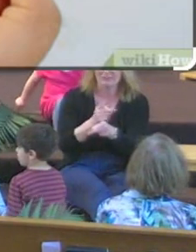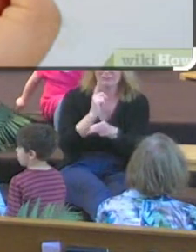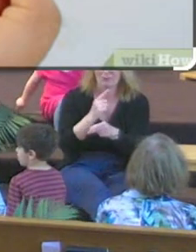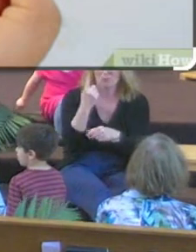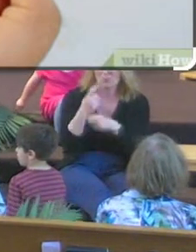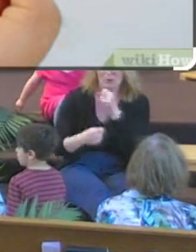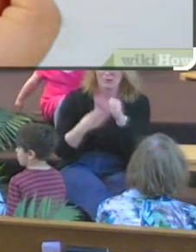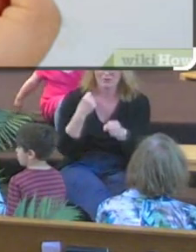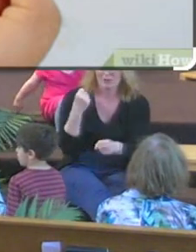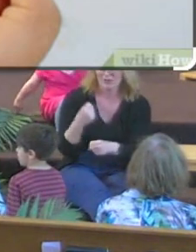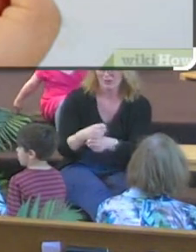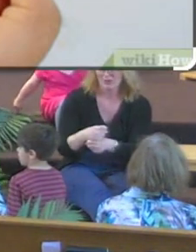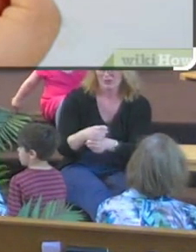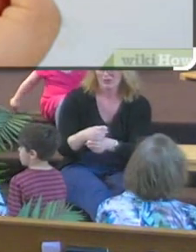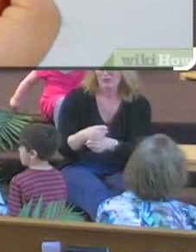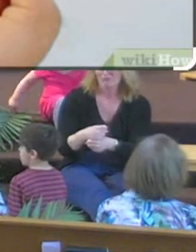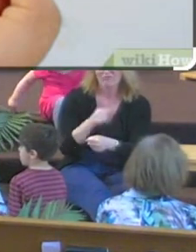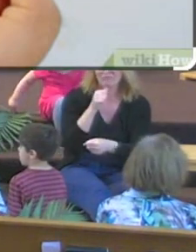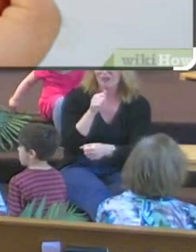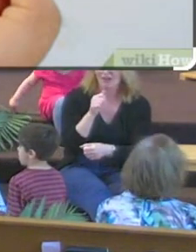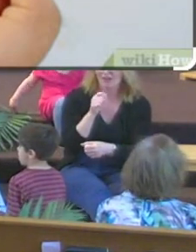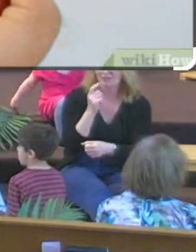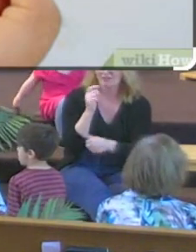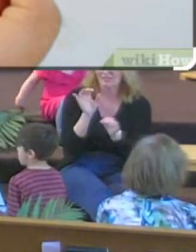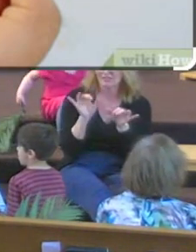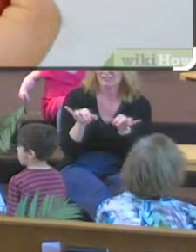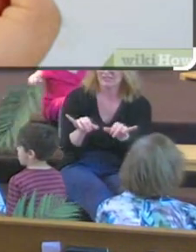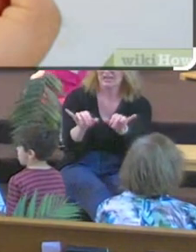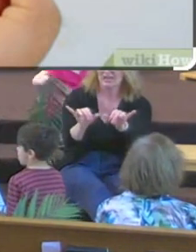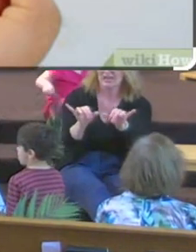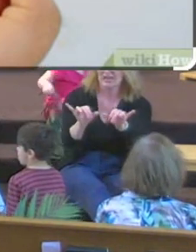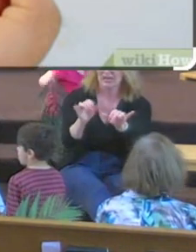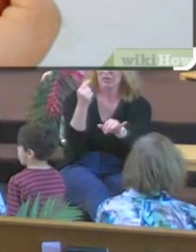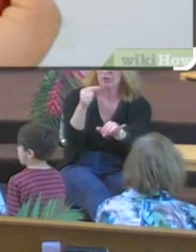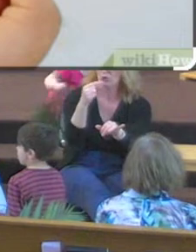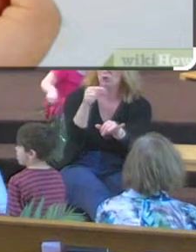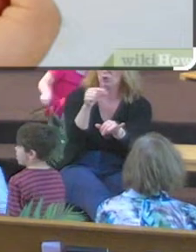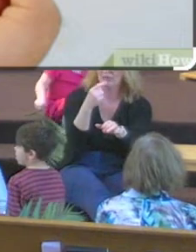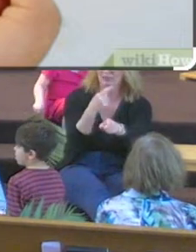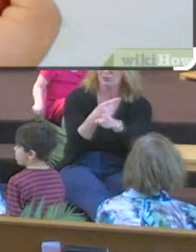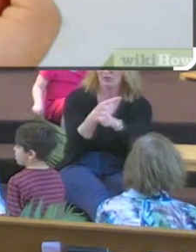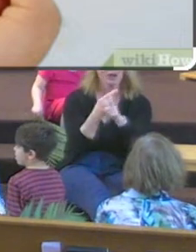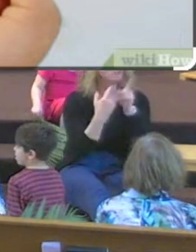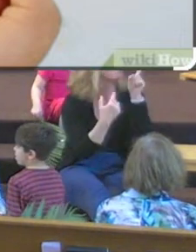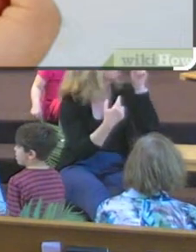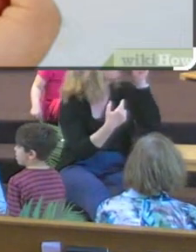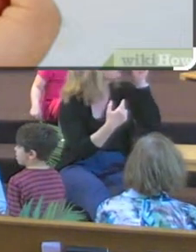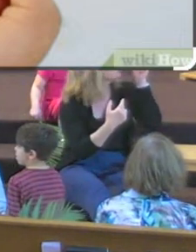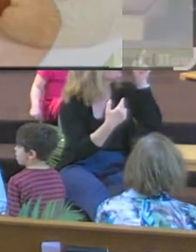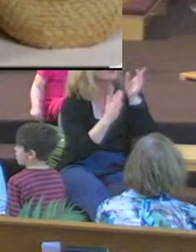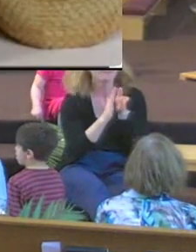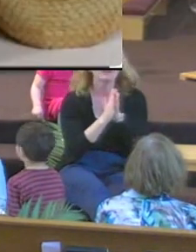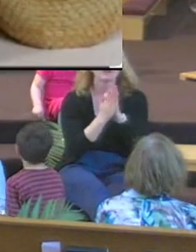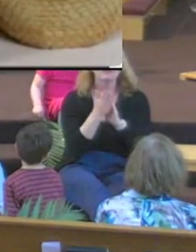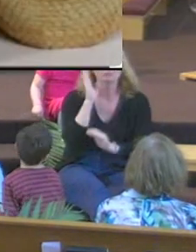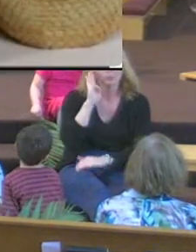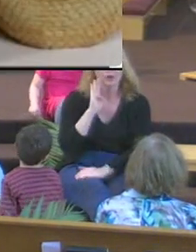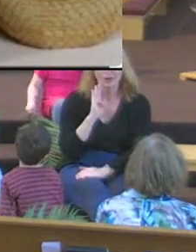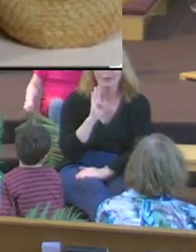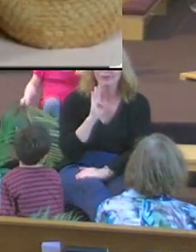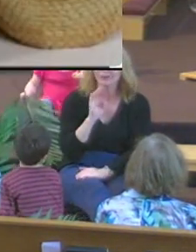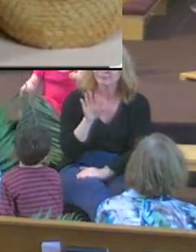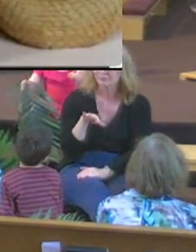I loved it. And you know, it's not always green. What color does it kind of change to after a while? Yeah, like a brownish. Here's something